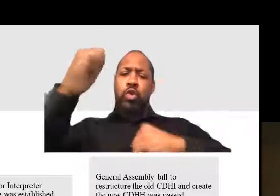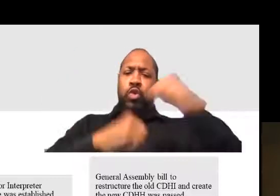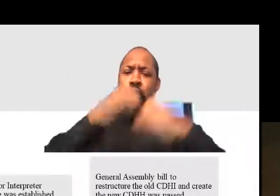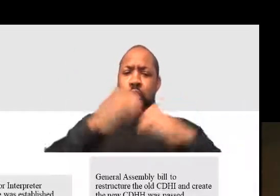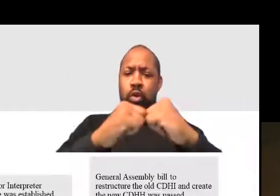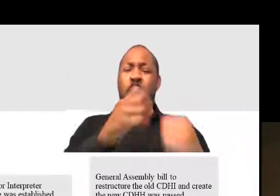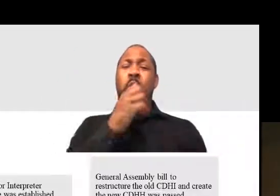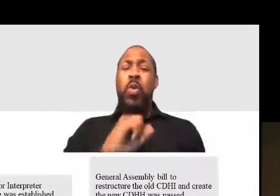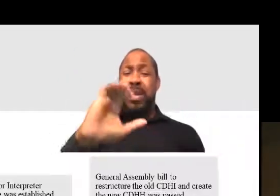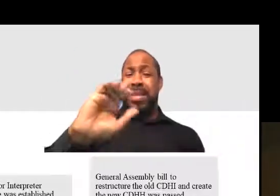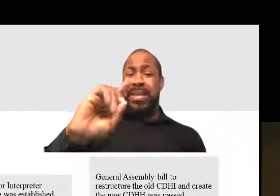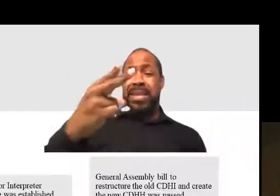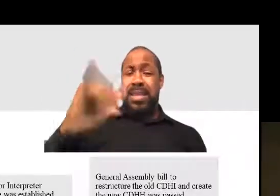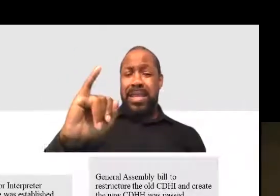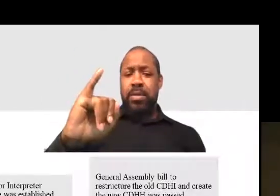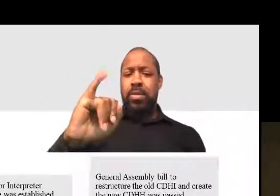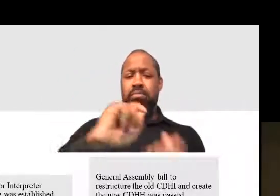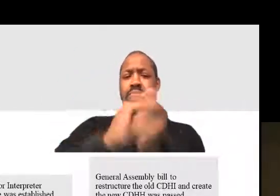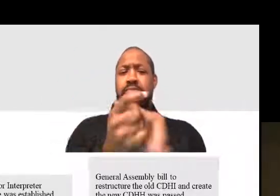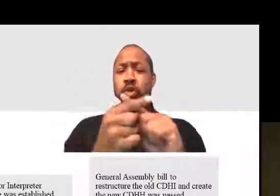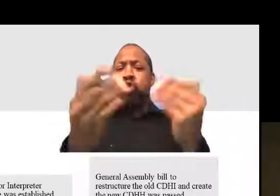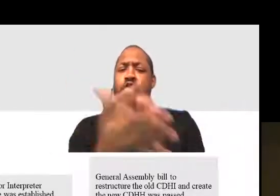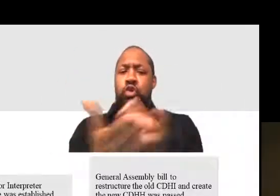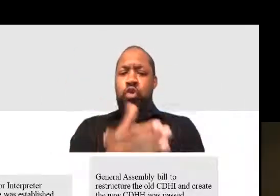in 1992 to restructure